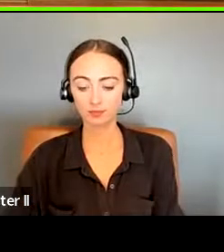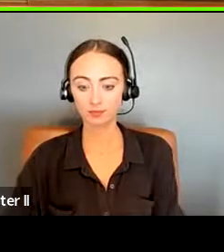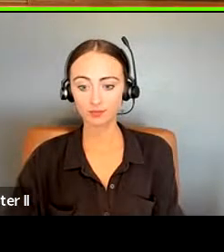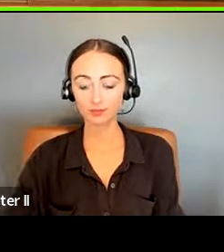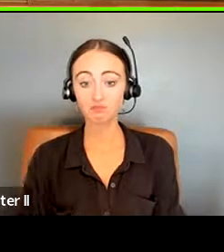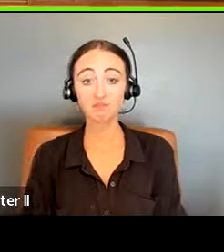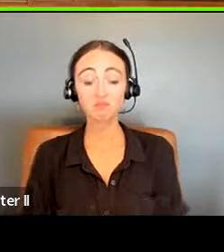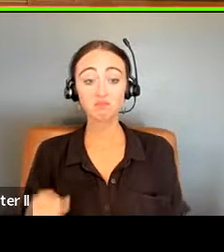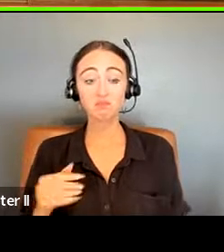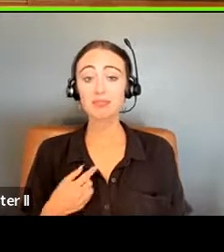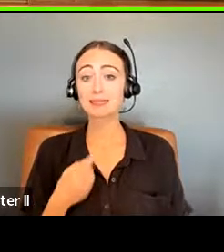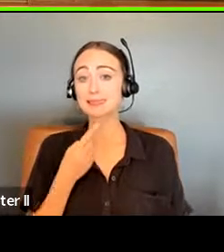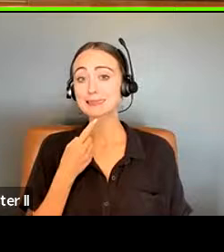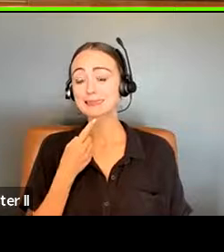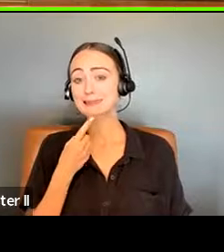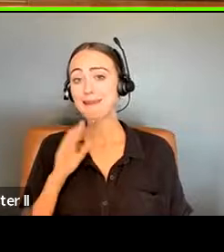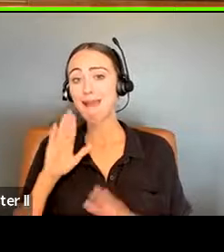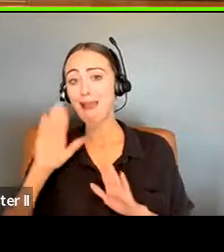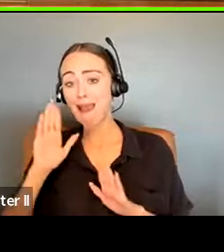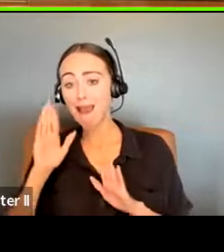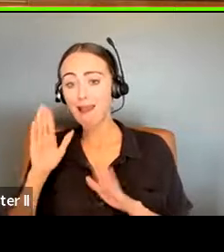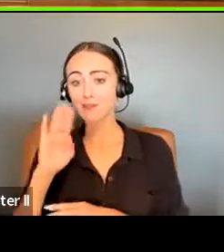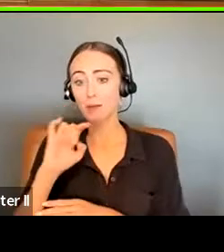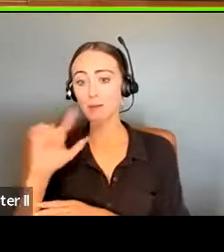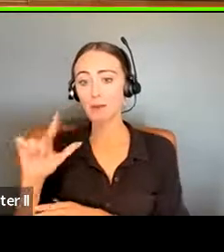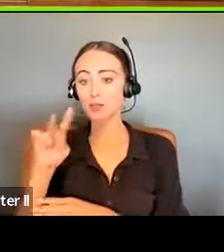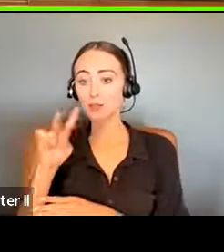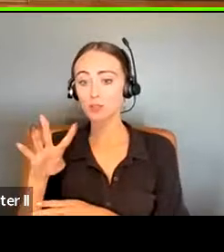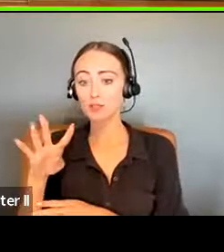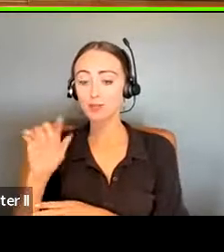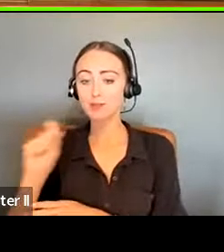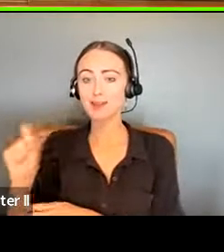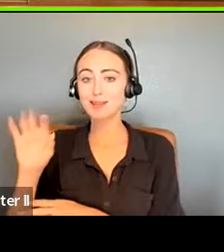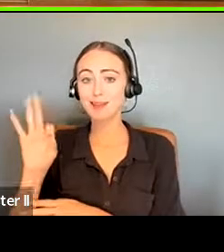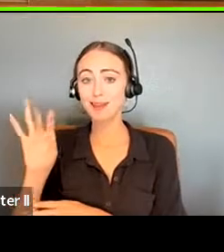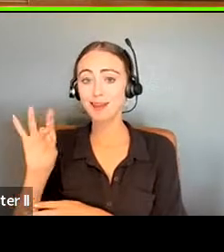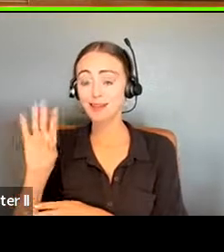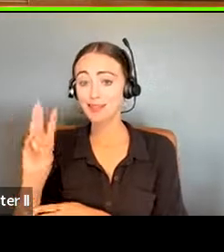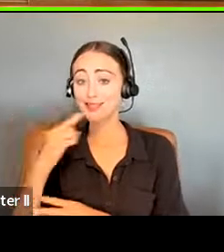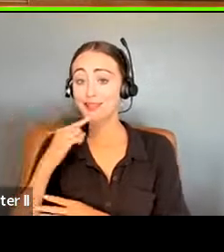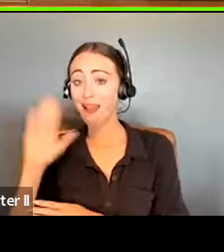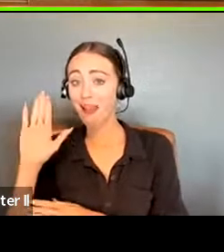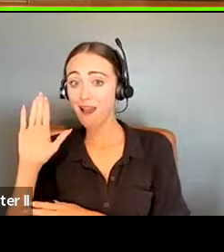By a voice vote on Bill 24-986, all those in favor say aye. Aye.